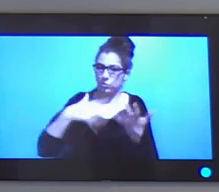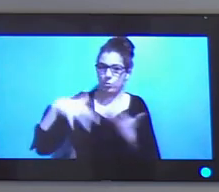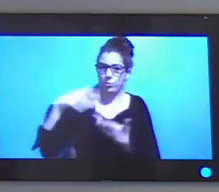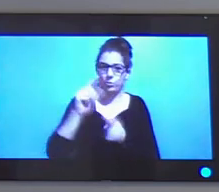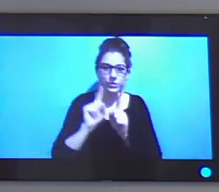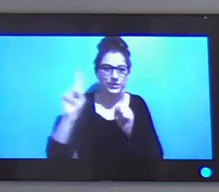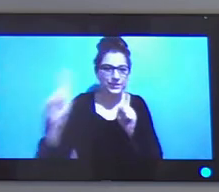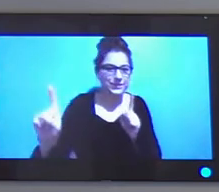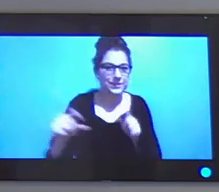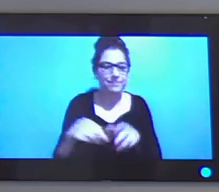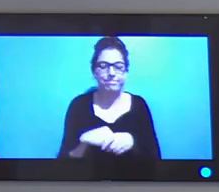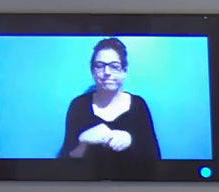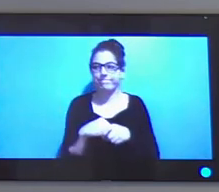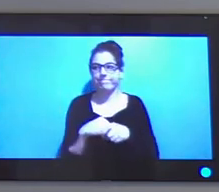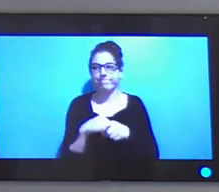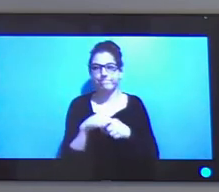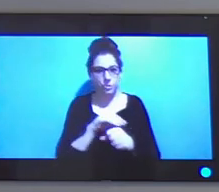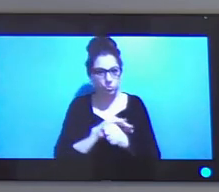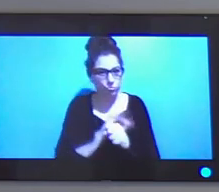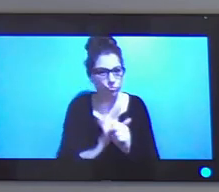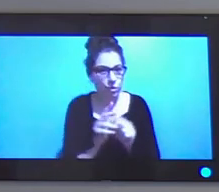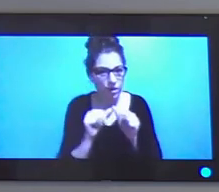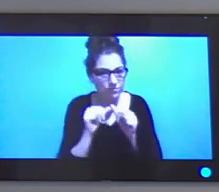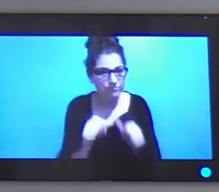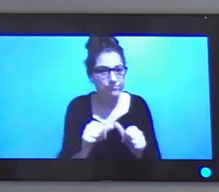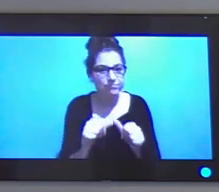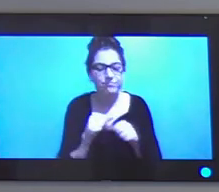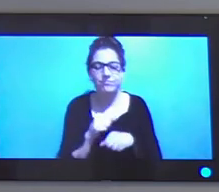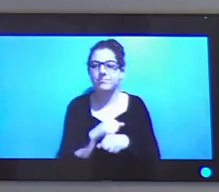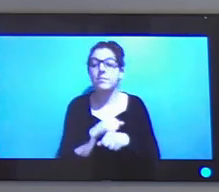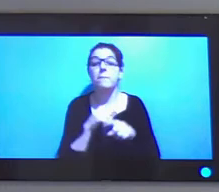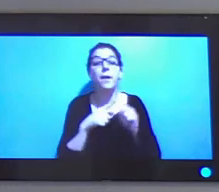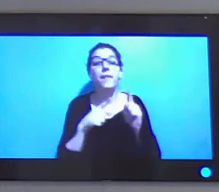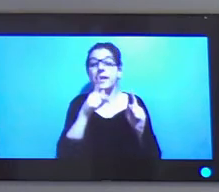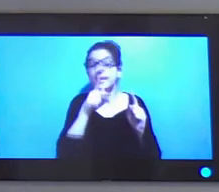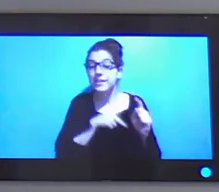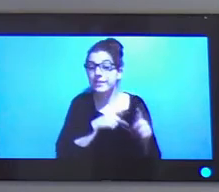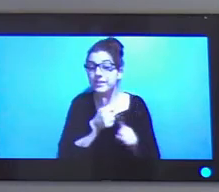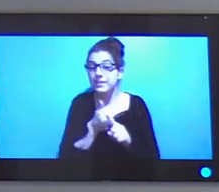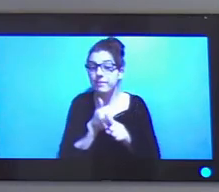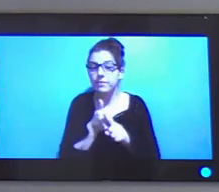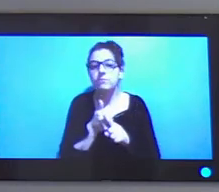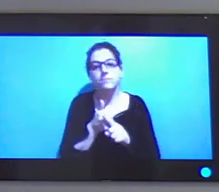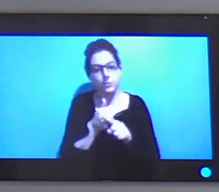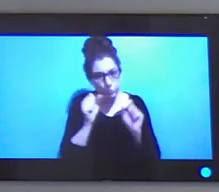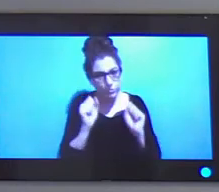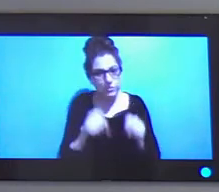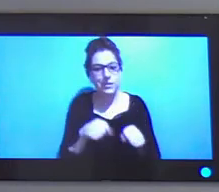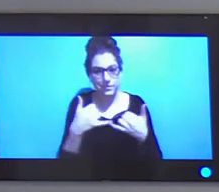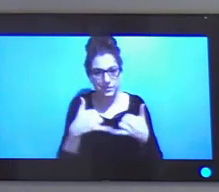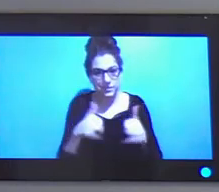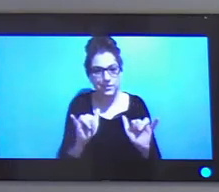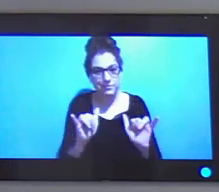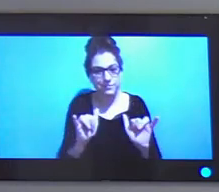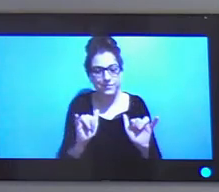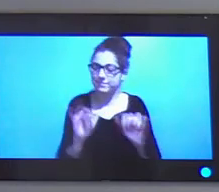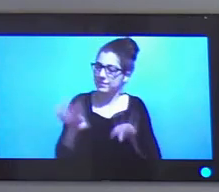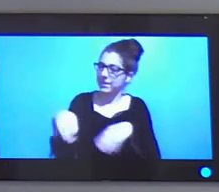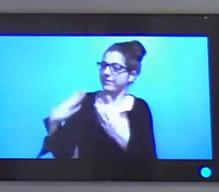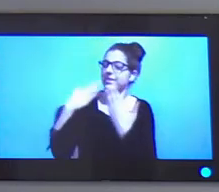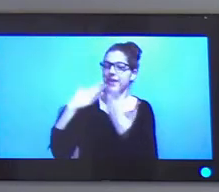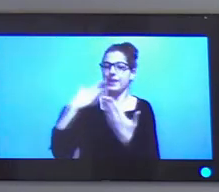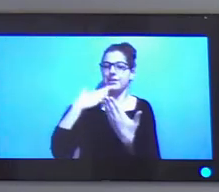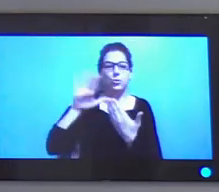It's an ongoing pandemic. But Thanksgiving, you can pretty much endure that, I hope. It's really about giving thanks in all